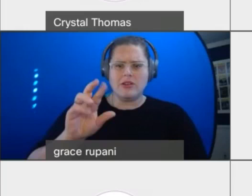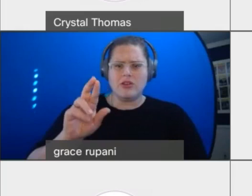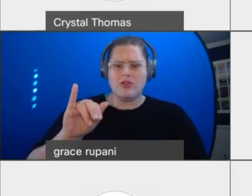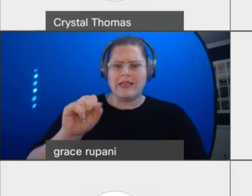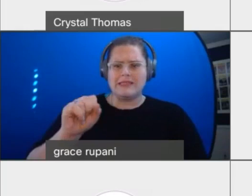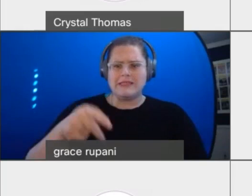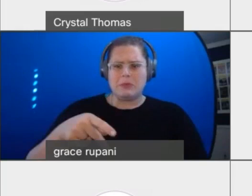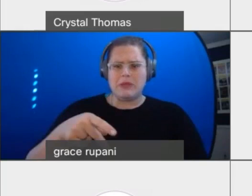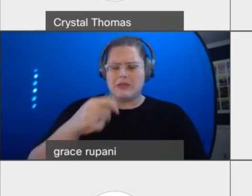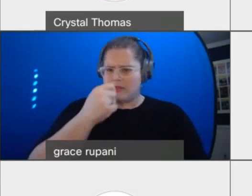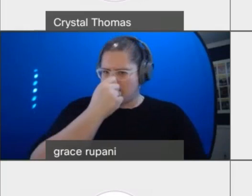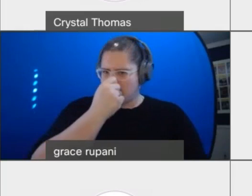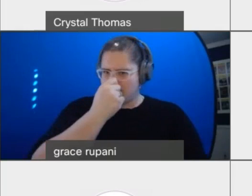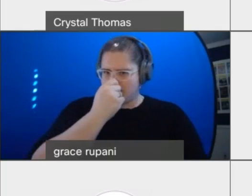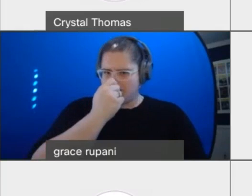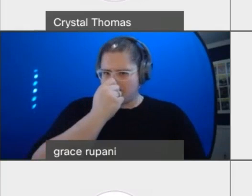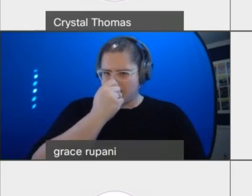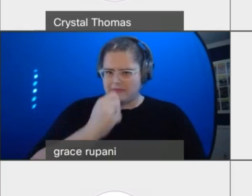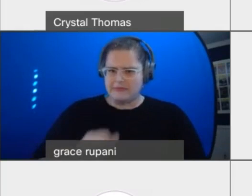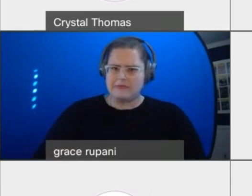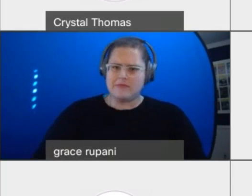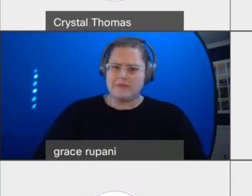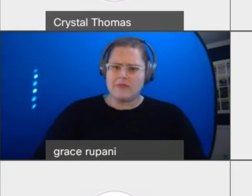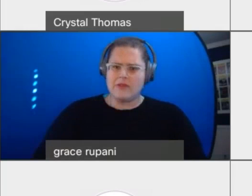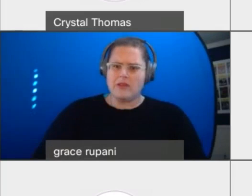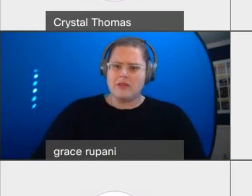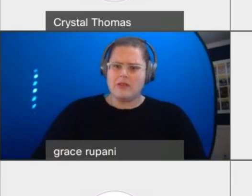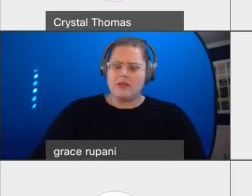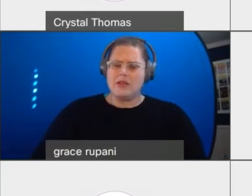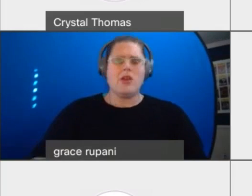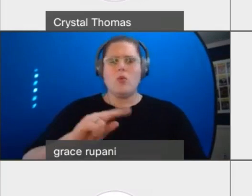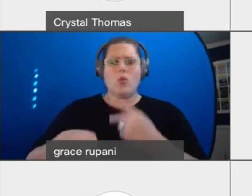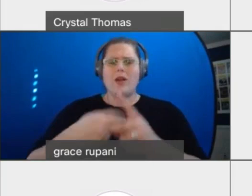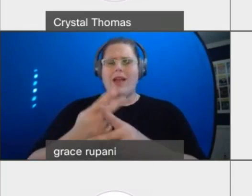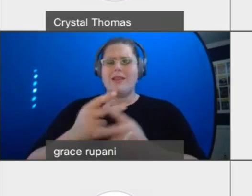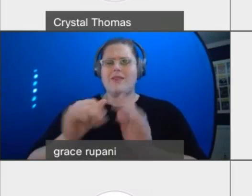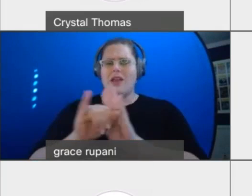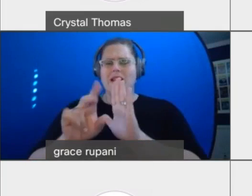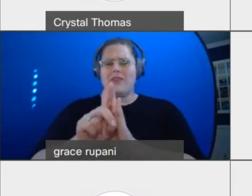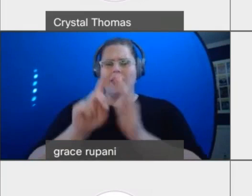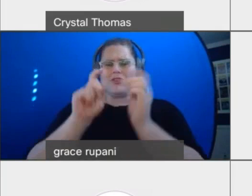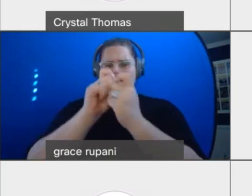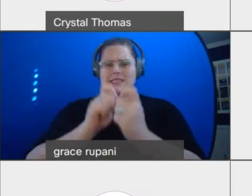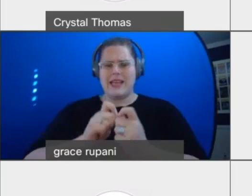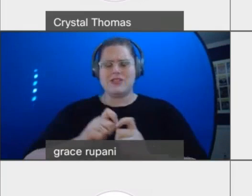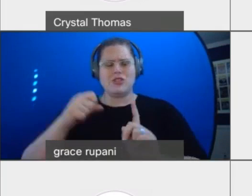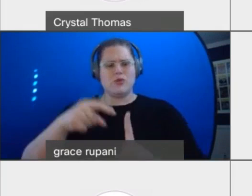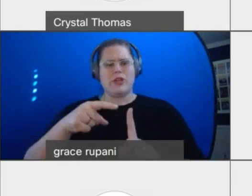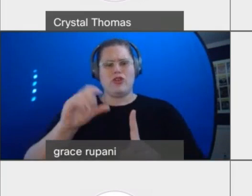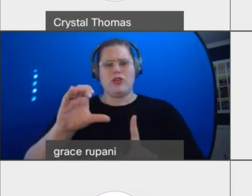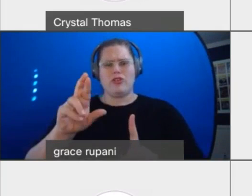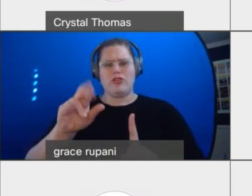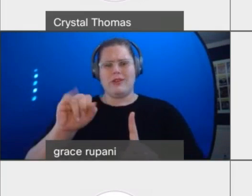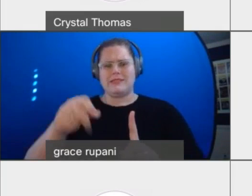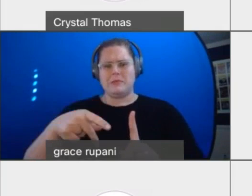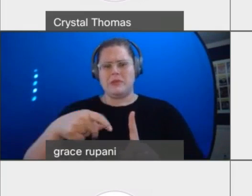What part of a person's identification is used to trigger CRISP notification? Some COVID testing sites don't ask